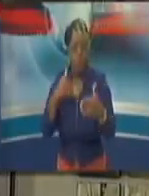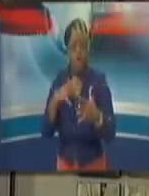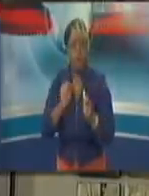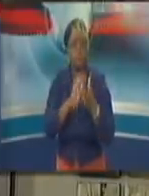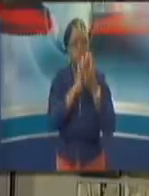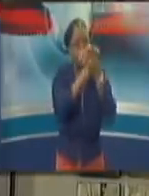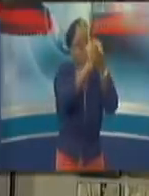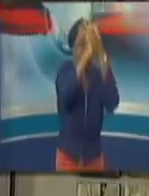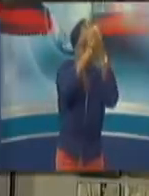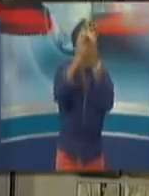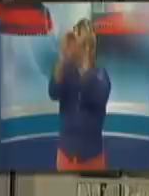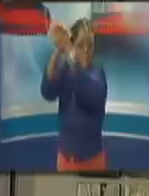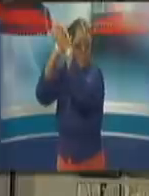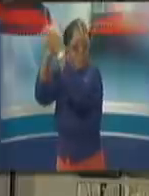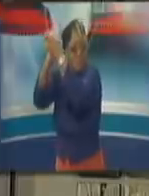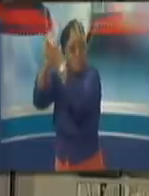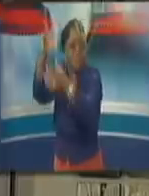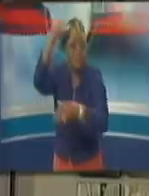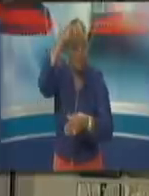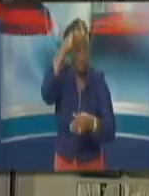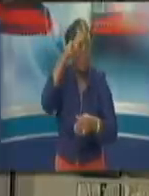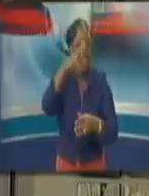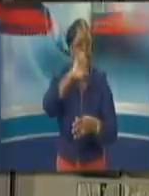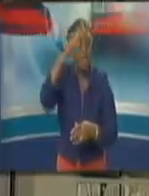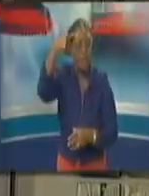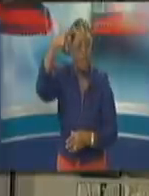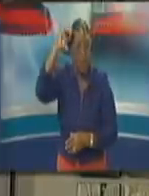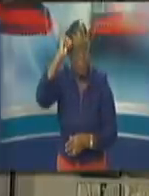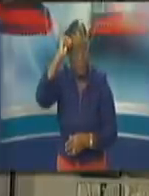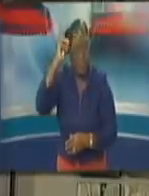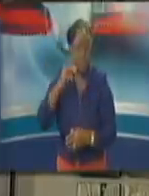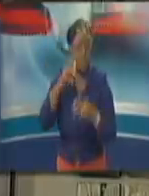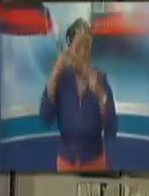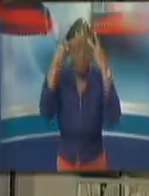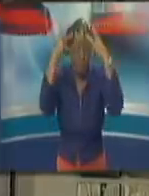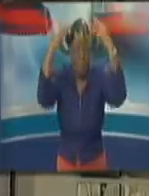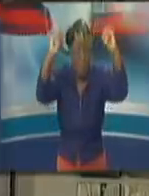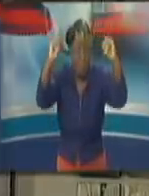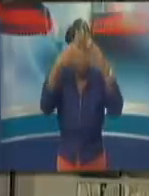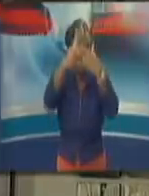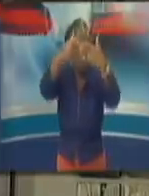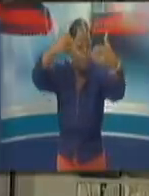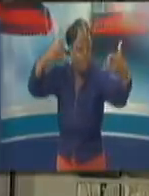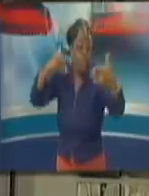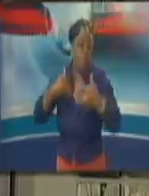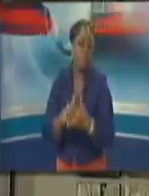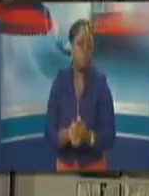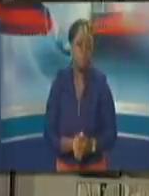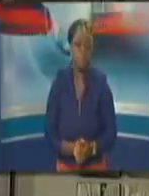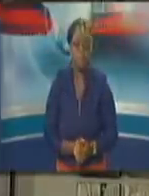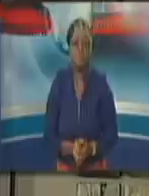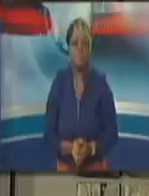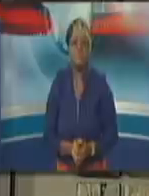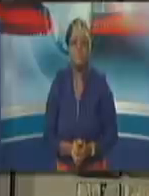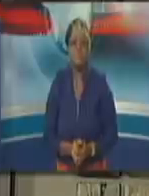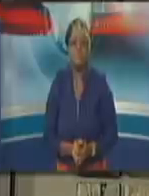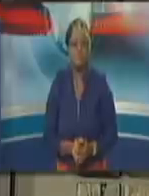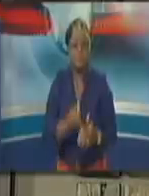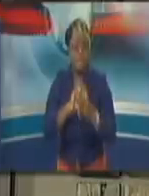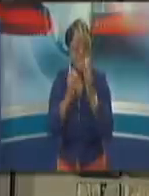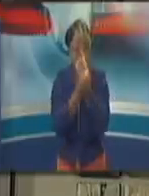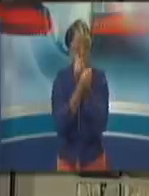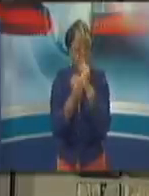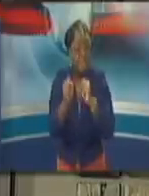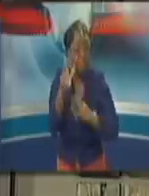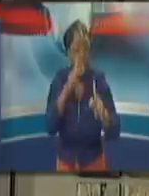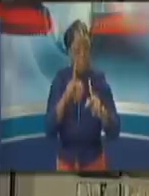the government and the Prime Minister listening to the science that took these decisions that has saved us from a